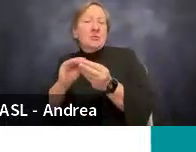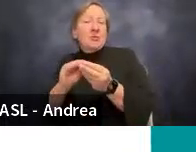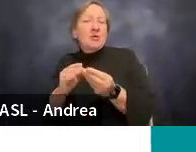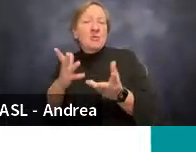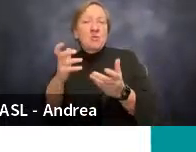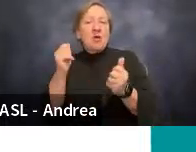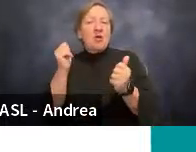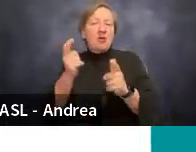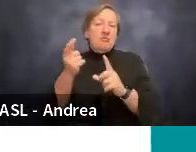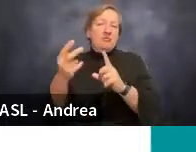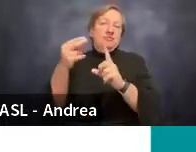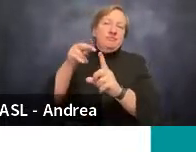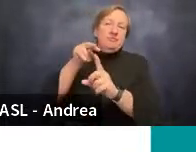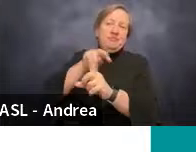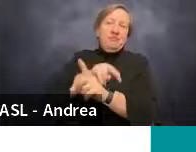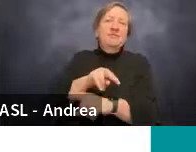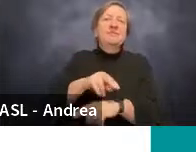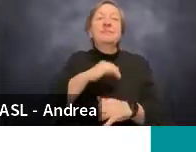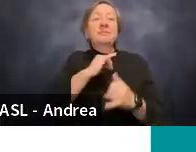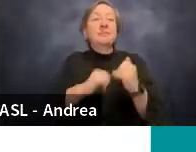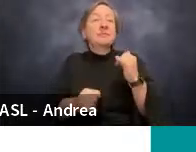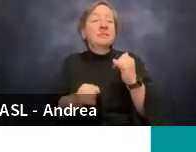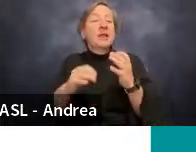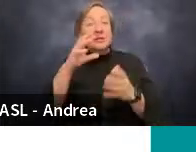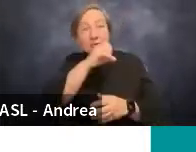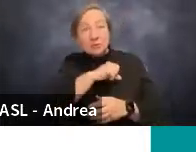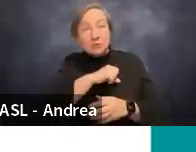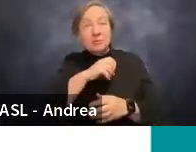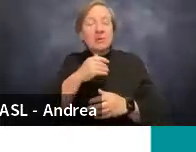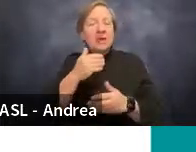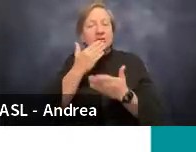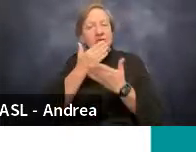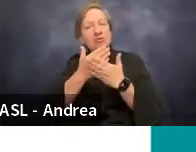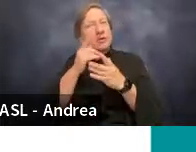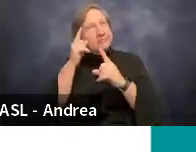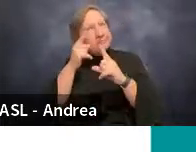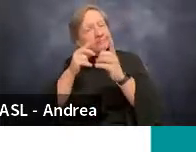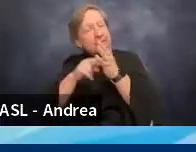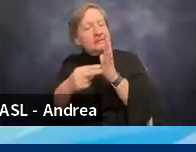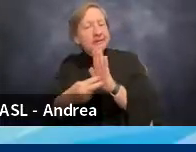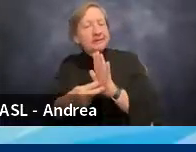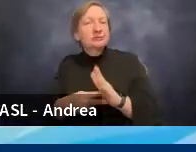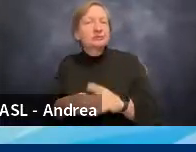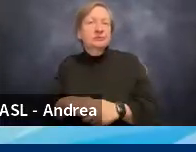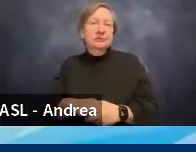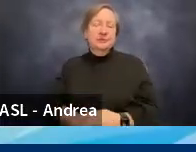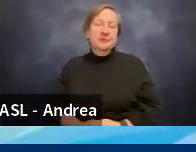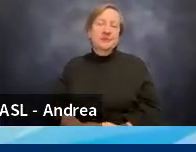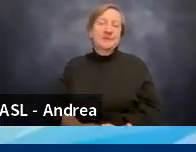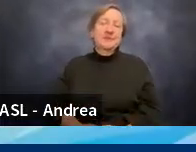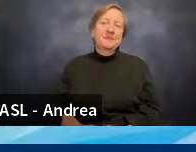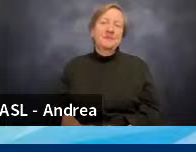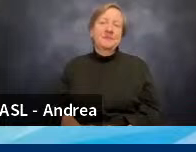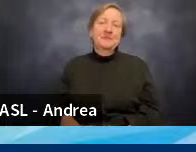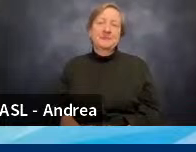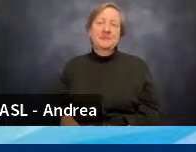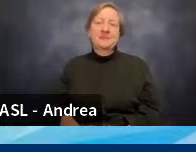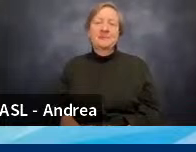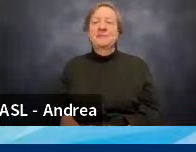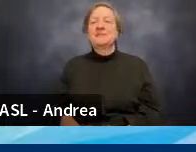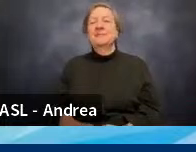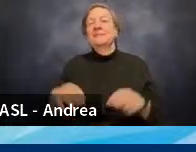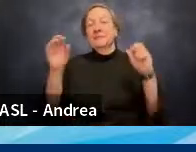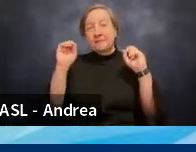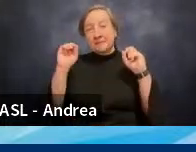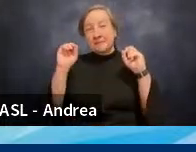everybody's perspective. And then finally, let's assume and have good intentions. Next slide, please. All right, and I will turn it